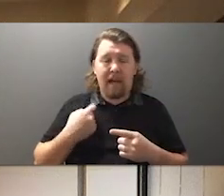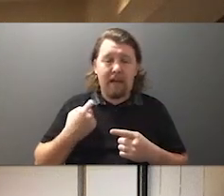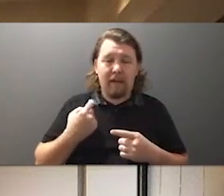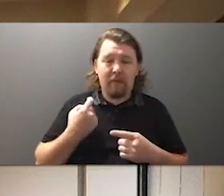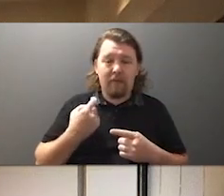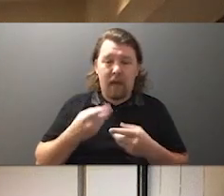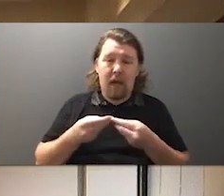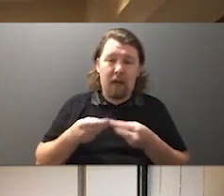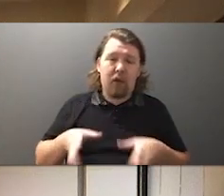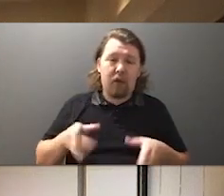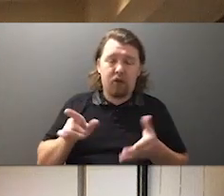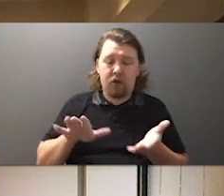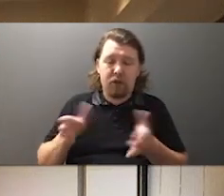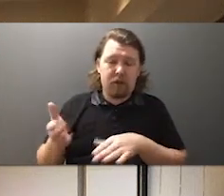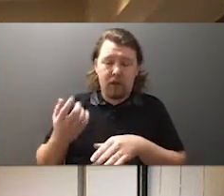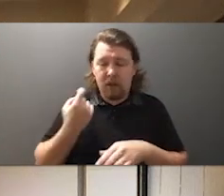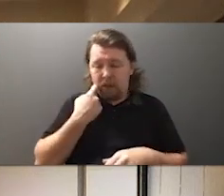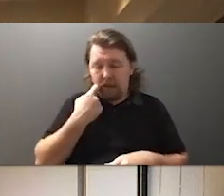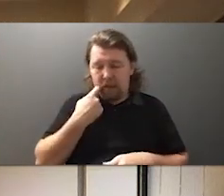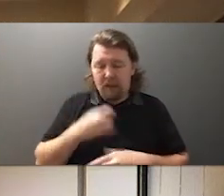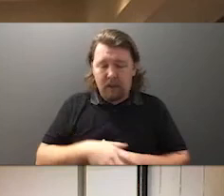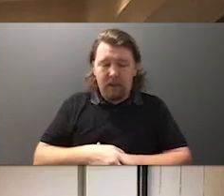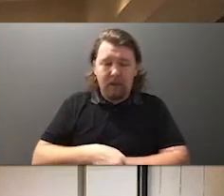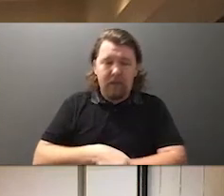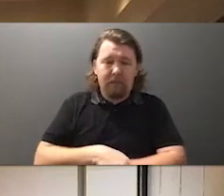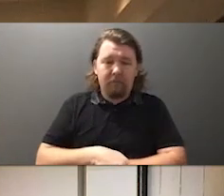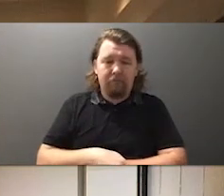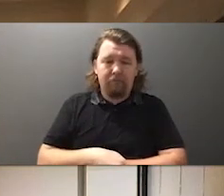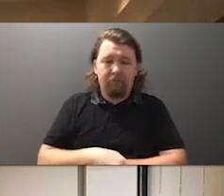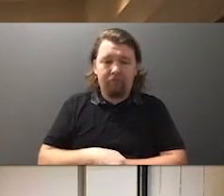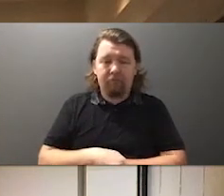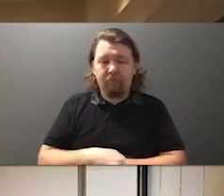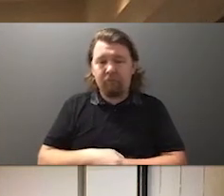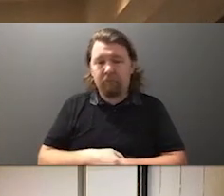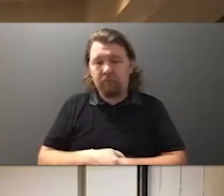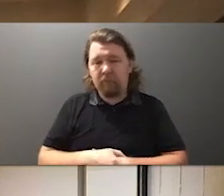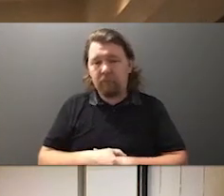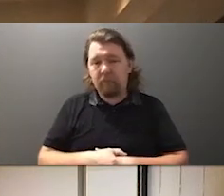some time back. You got me crying too. I